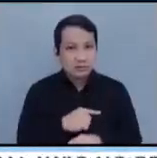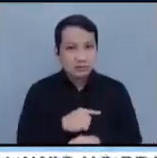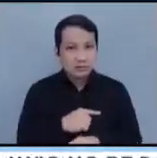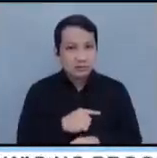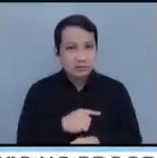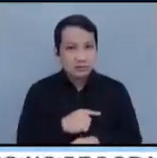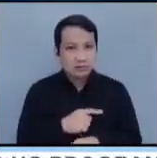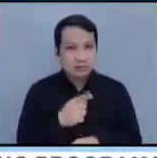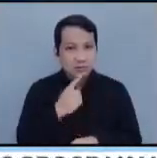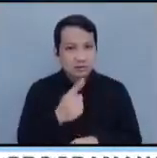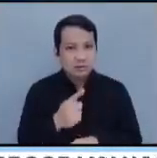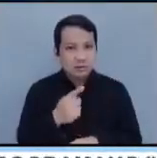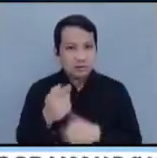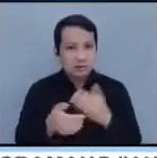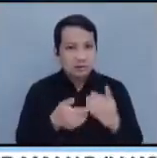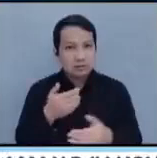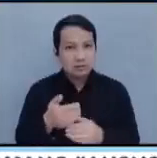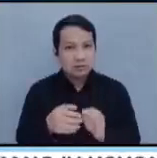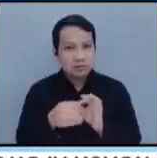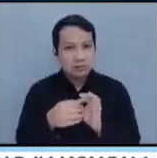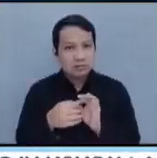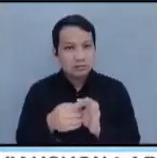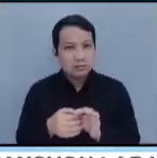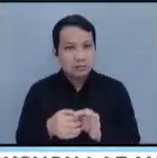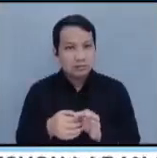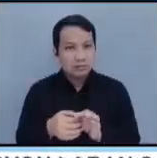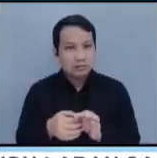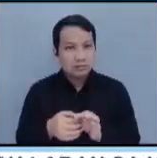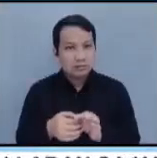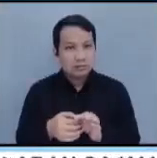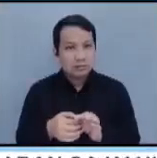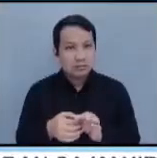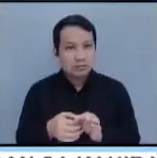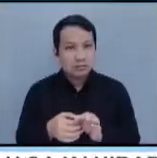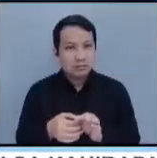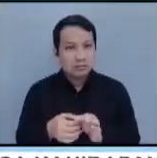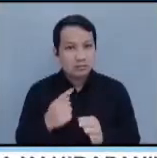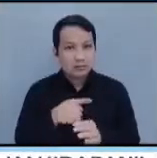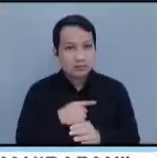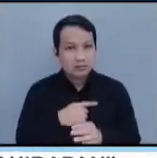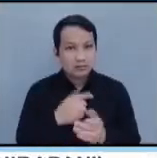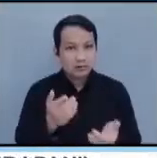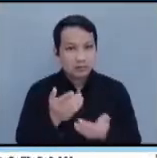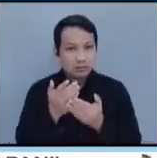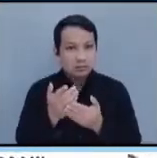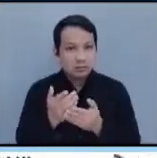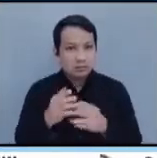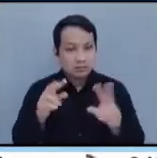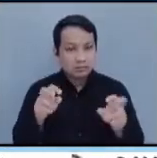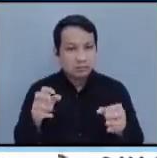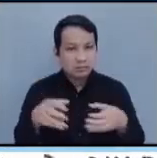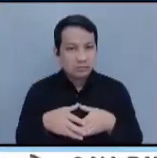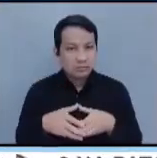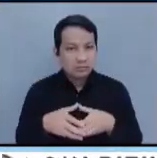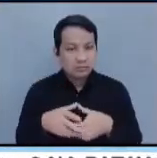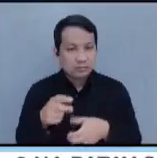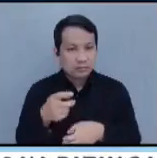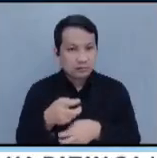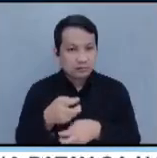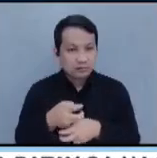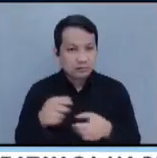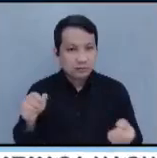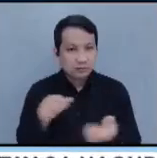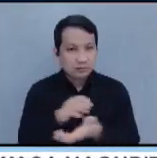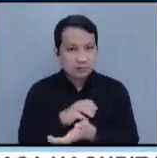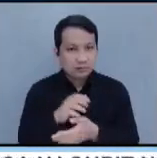proceedings but of course we need to comply with the provision of UN closs it can be payment of damages Mr Chair and I know